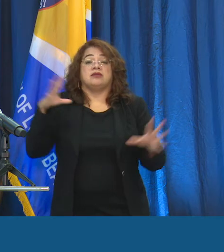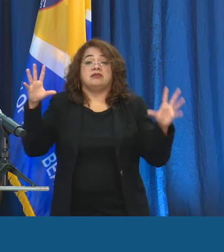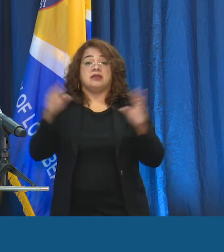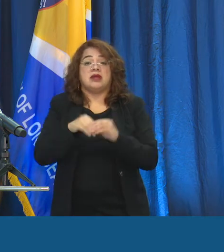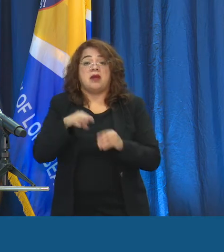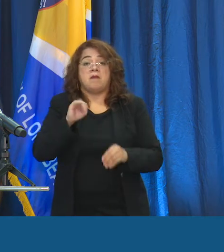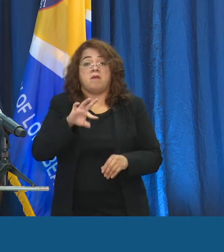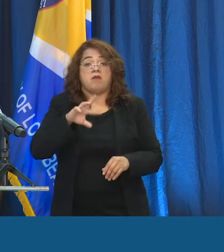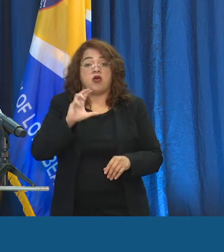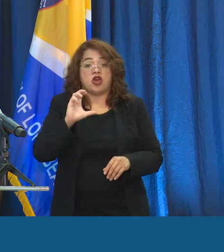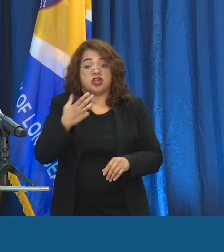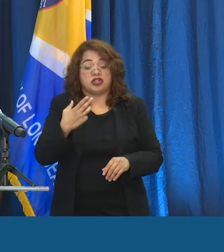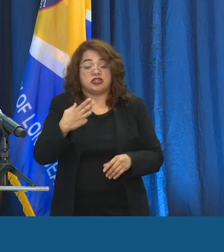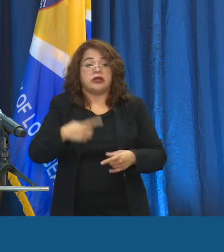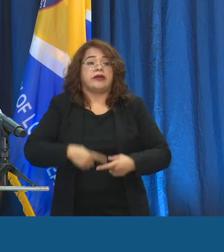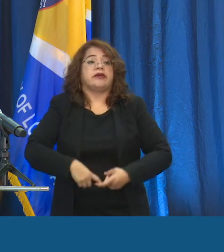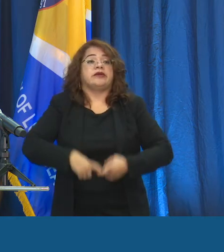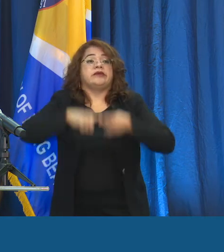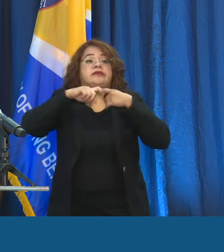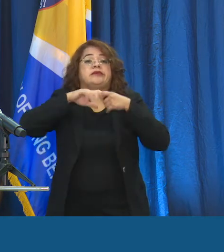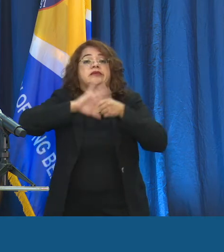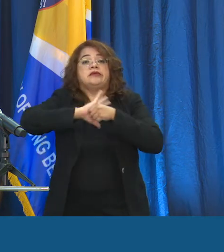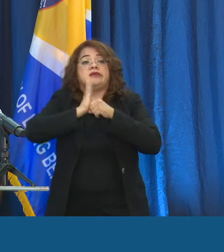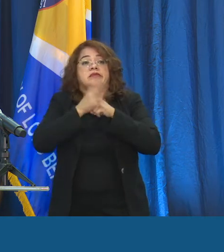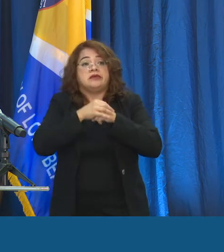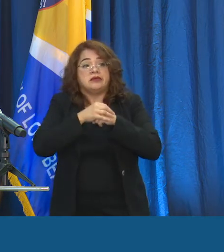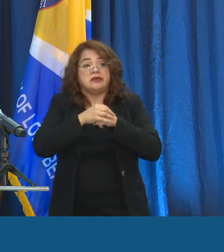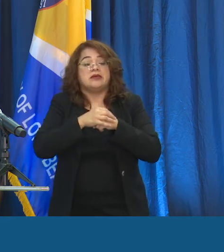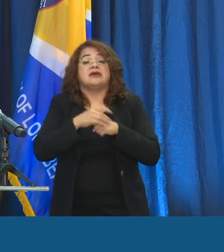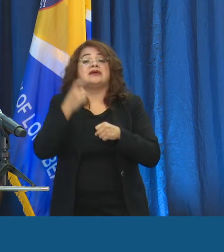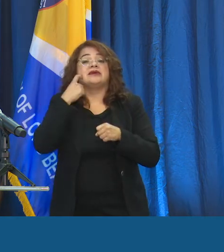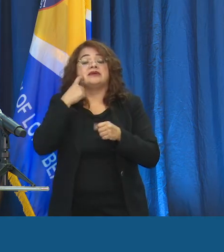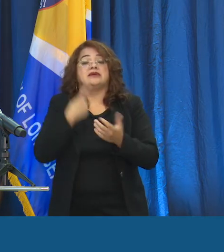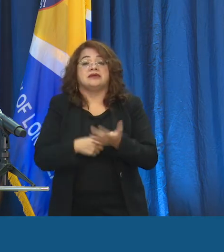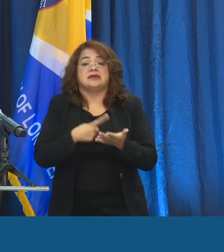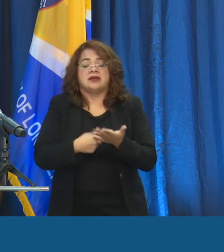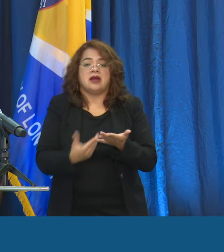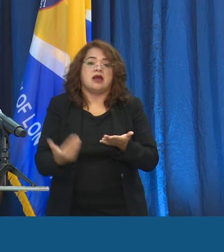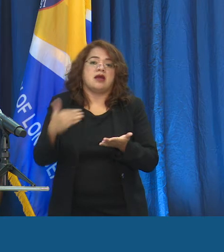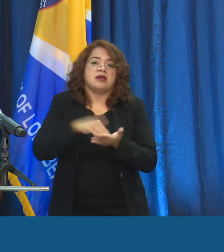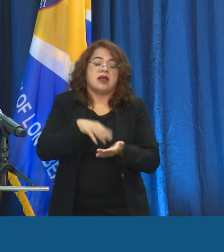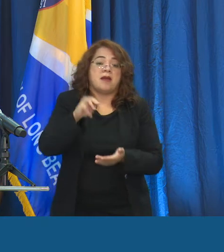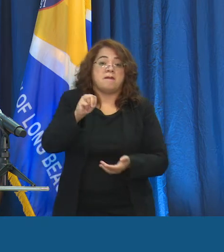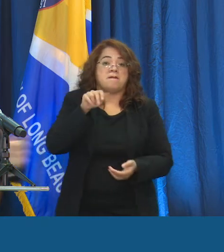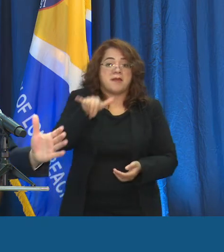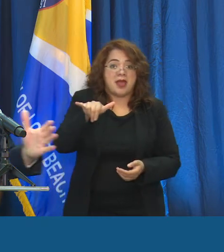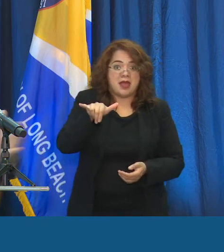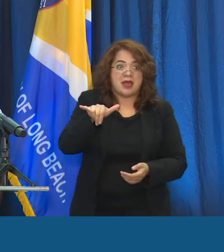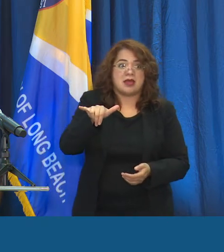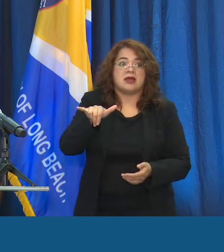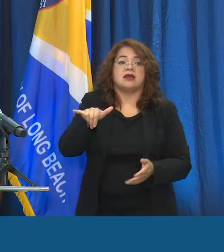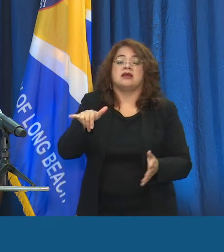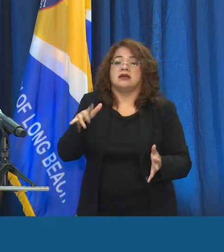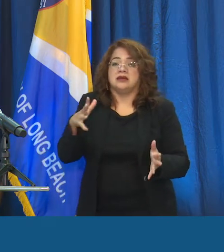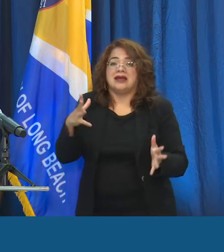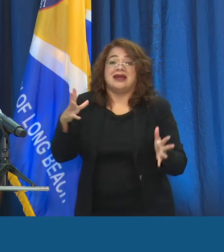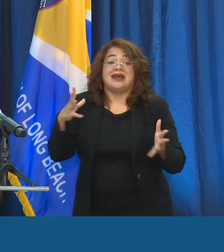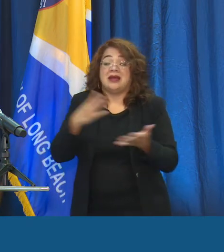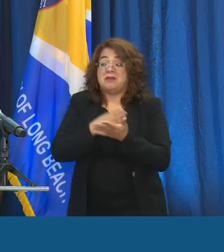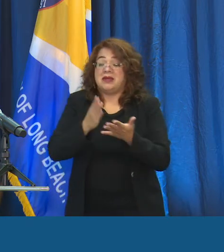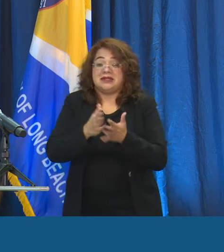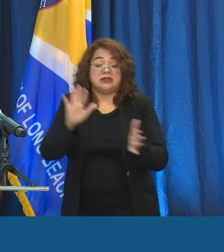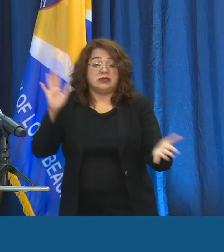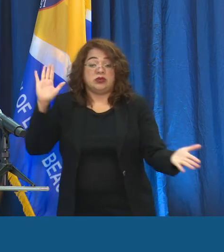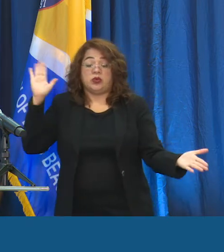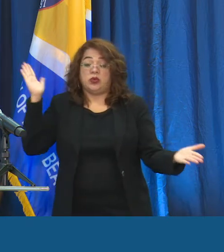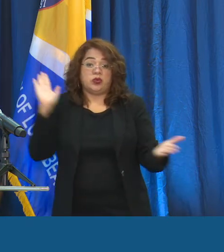then had to suspend it because of COVID. And so we really picked up this issue again in May, and the budget has been incredibly truncated, which is why